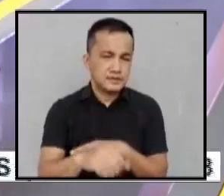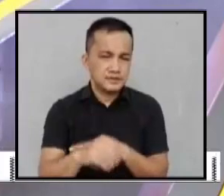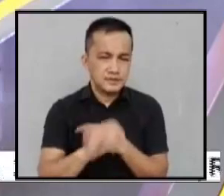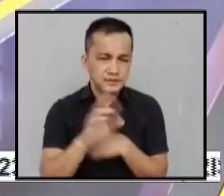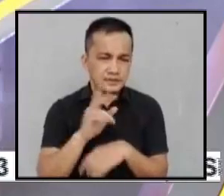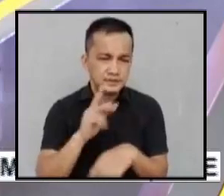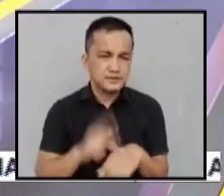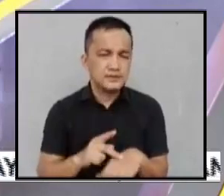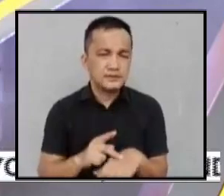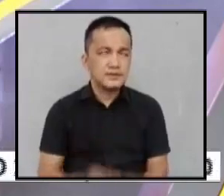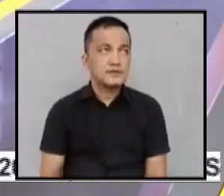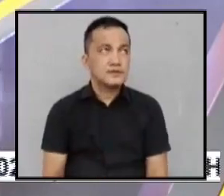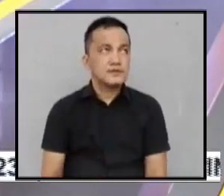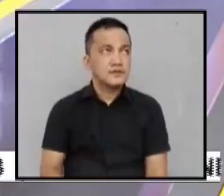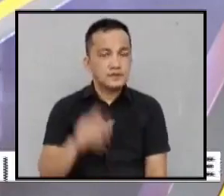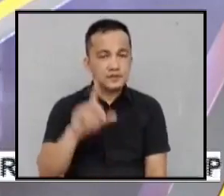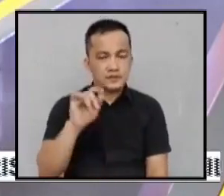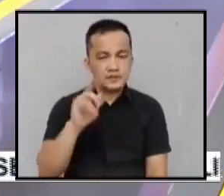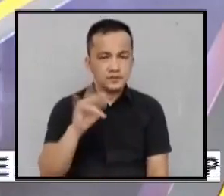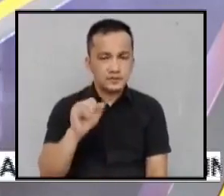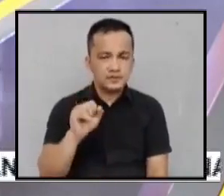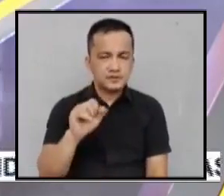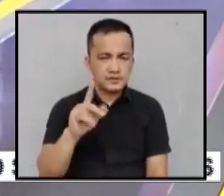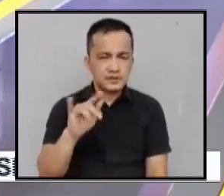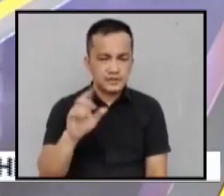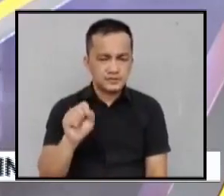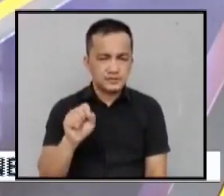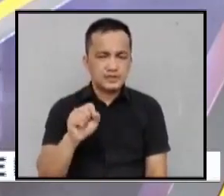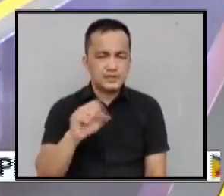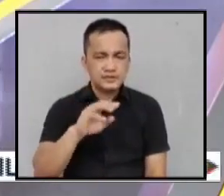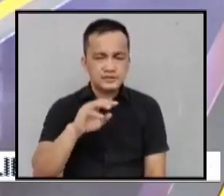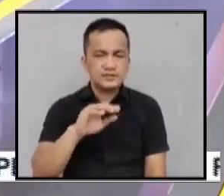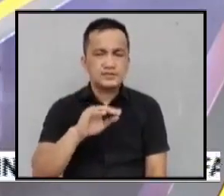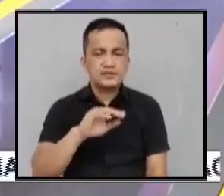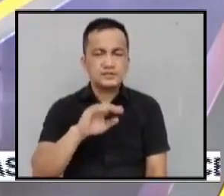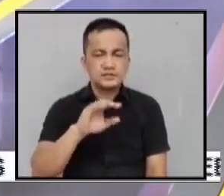Pilipinas, Mr. Luis D. Carlos ng PhilPost. Salamat po, sir. Thank you.